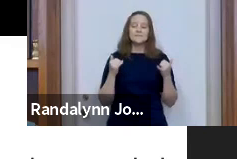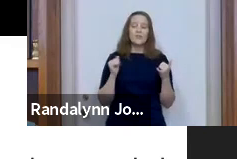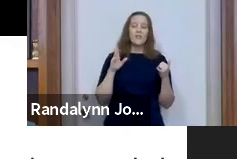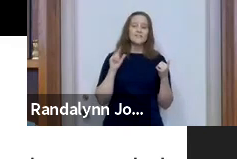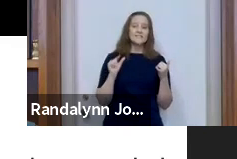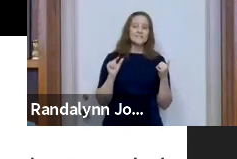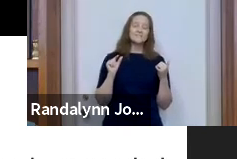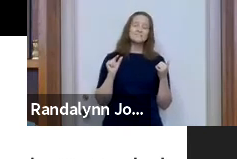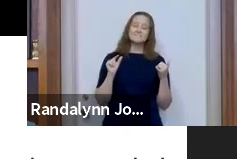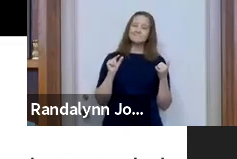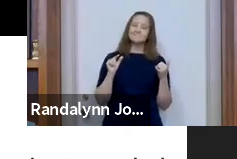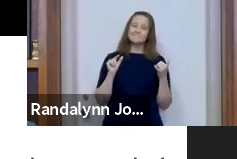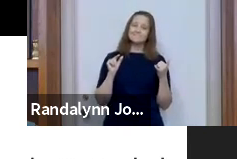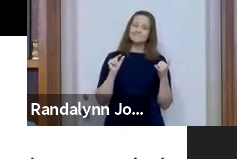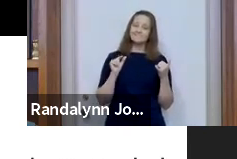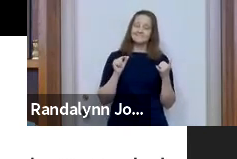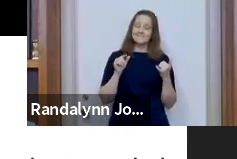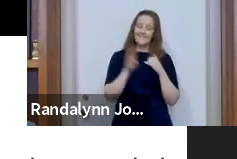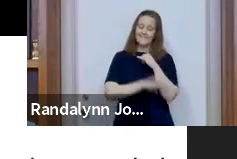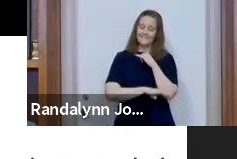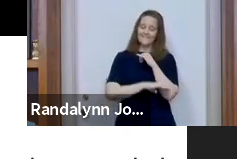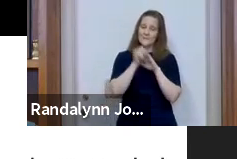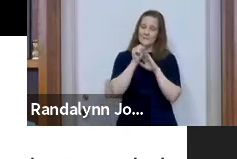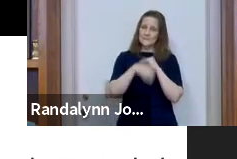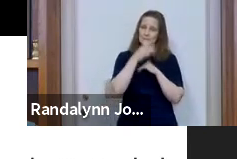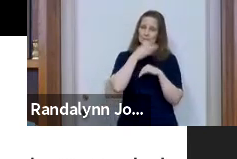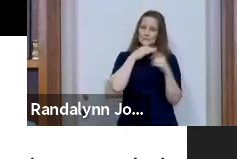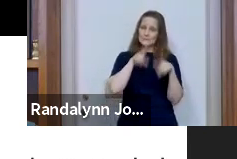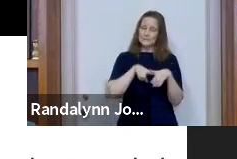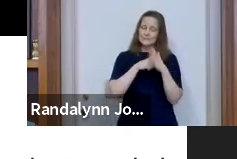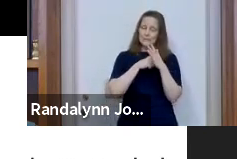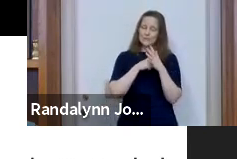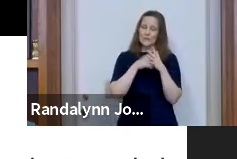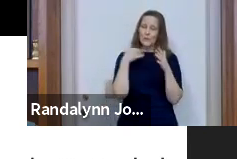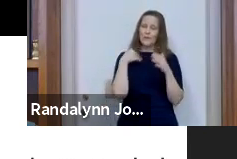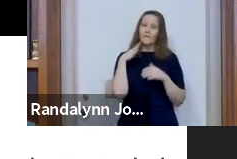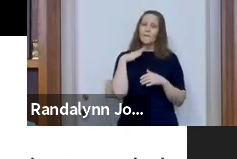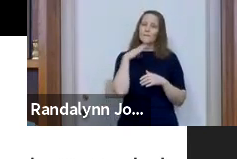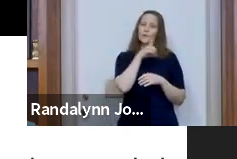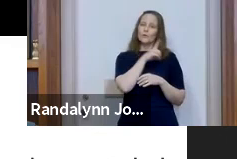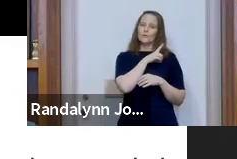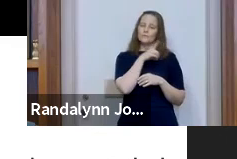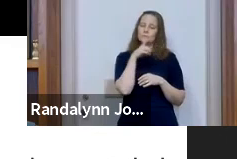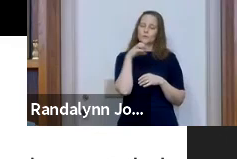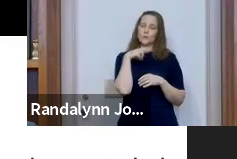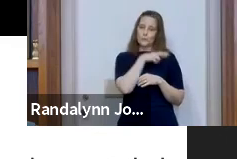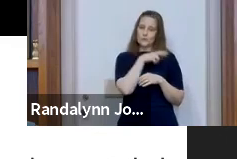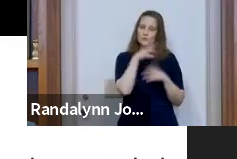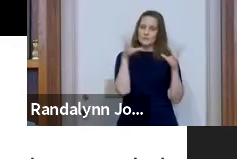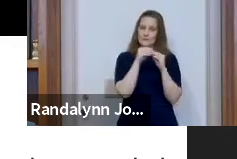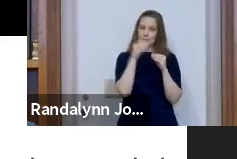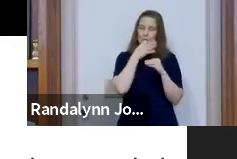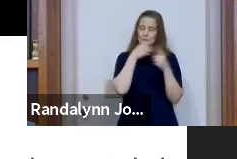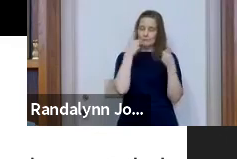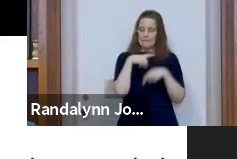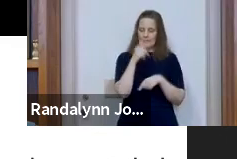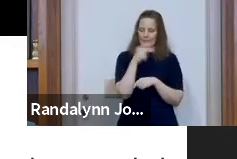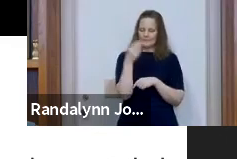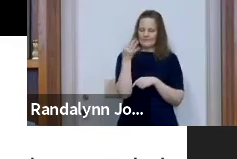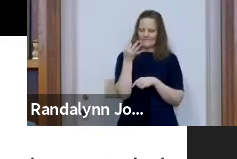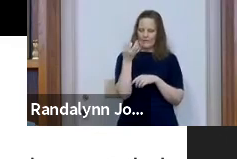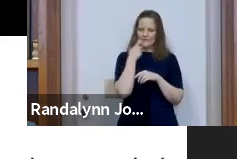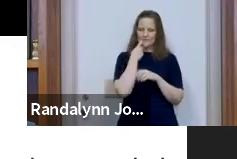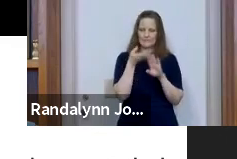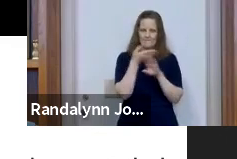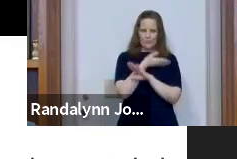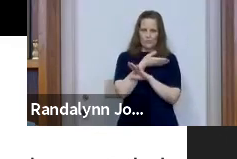as we move into the fall semester, we'll have a Board of Regents meeting kicking off this just the Thursday and Friday prior to